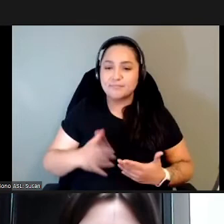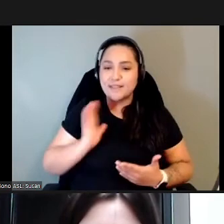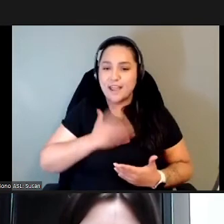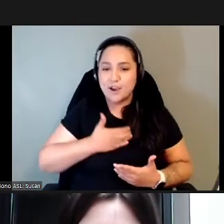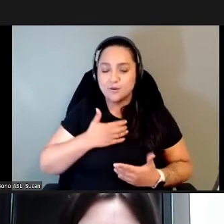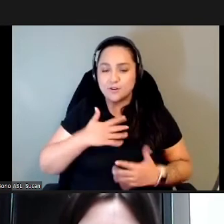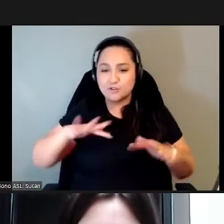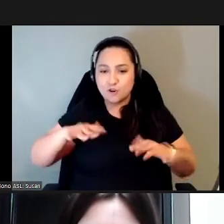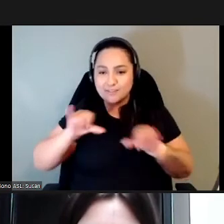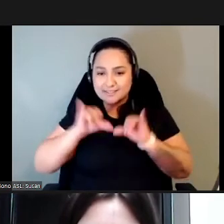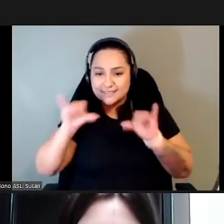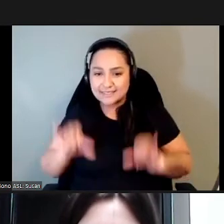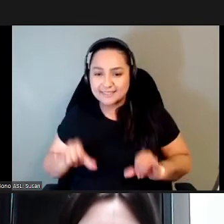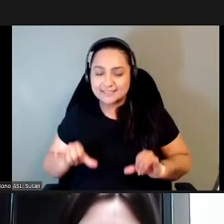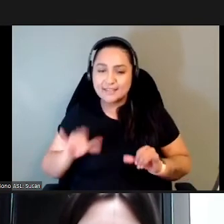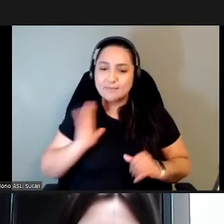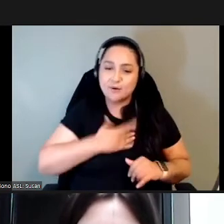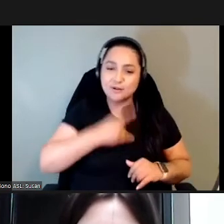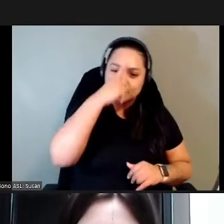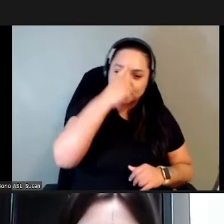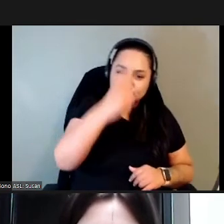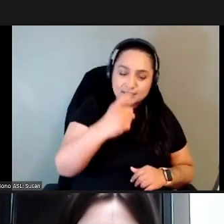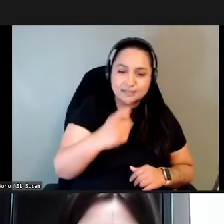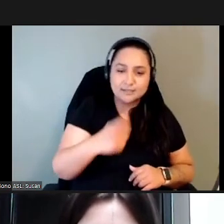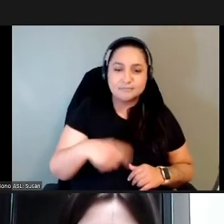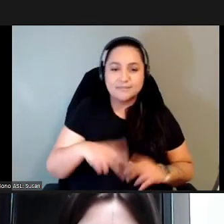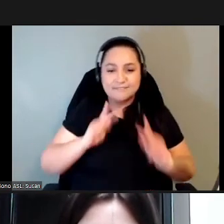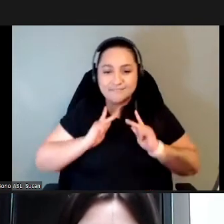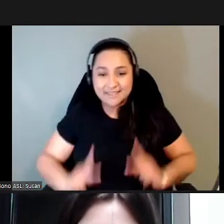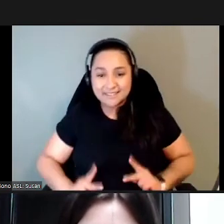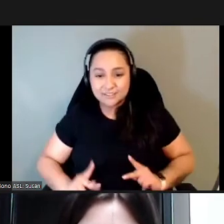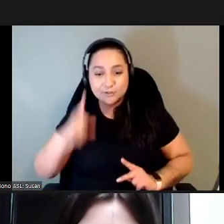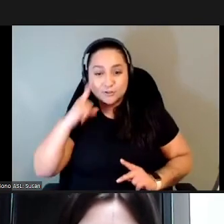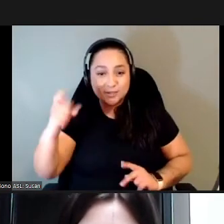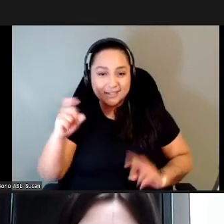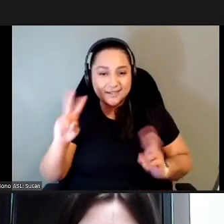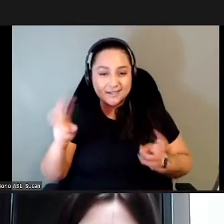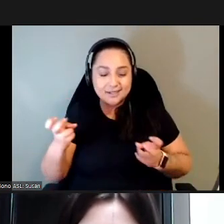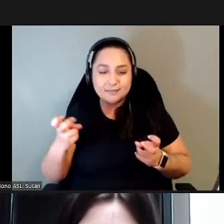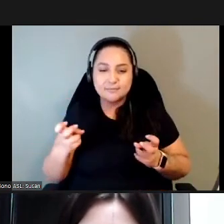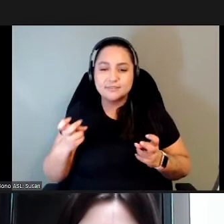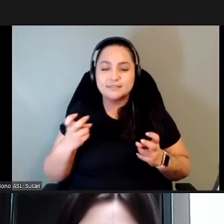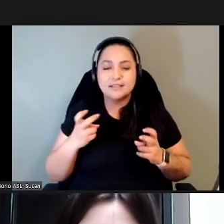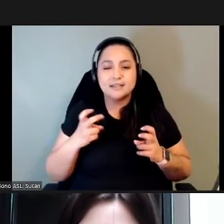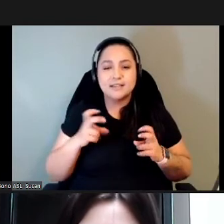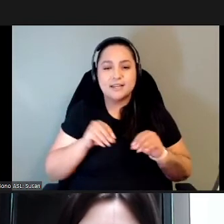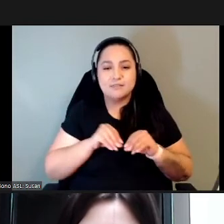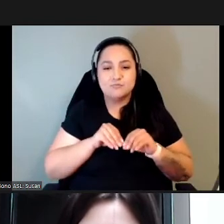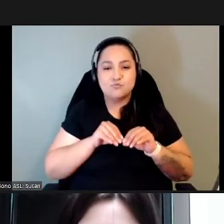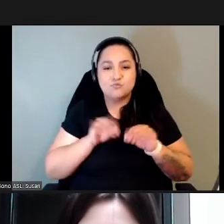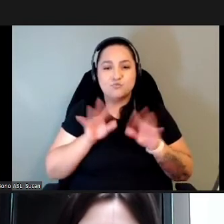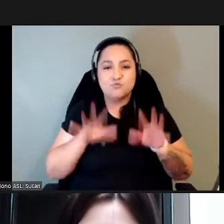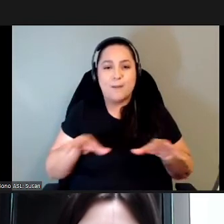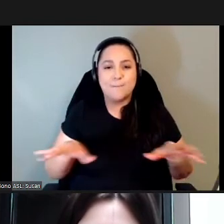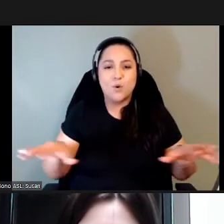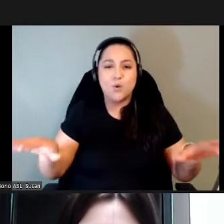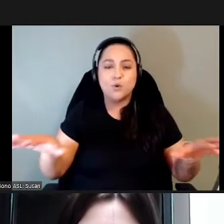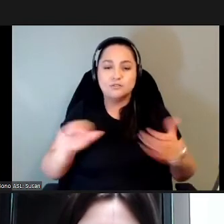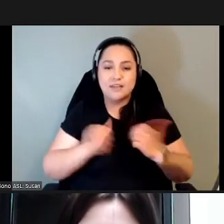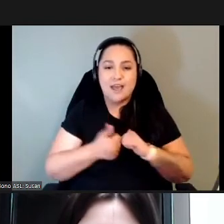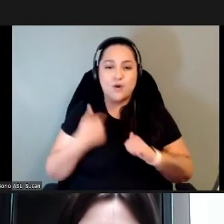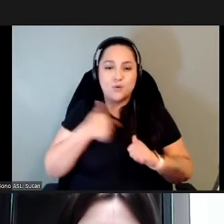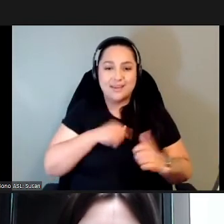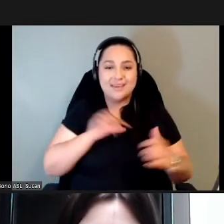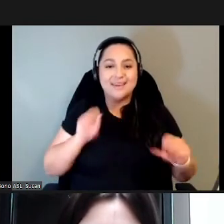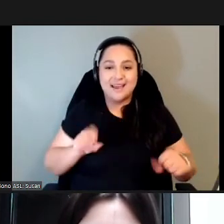our dreaming and in our physical dreaming. And it ripples into all of these structures and ways of connecting outward and ways of learning and relearning, which